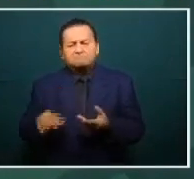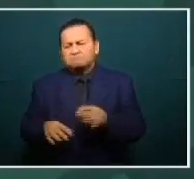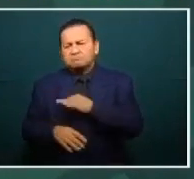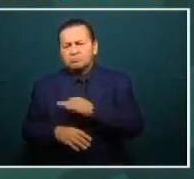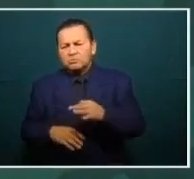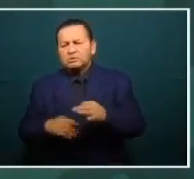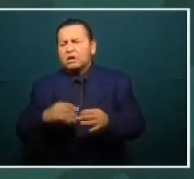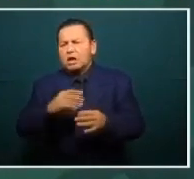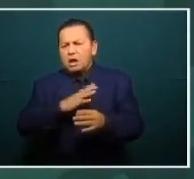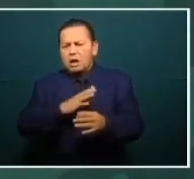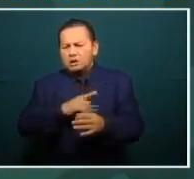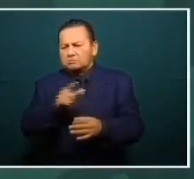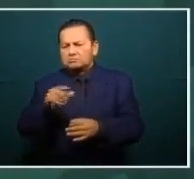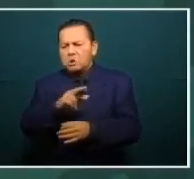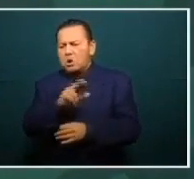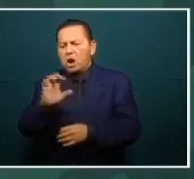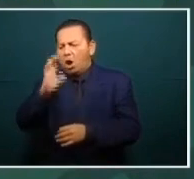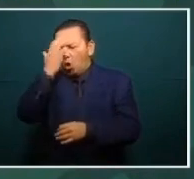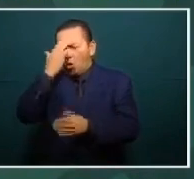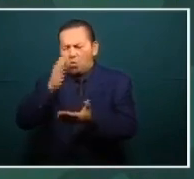So we feel